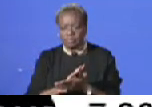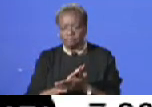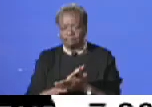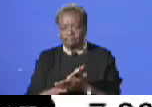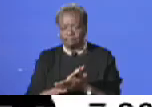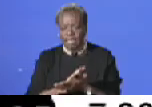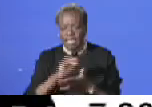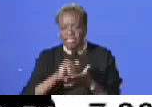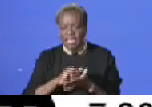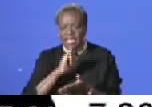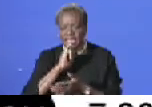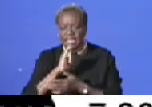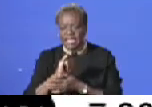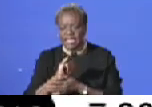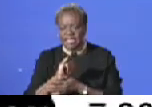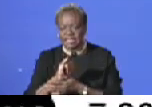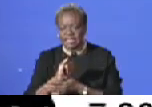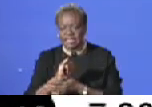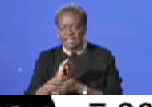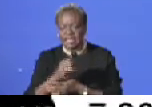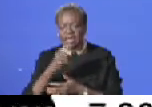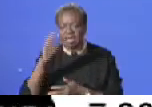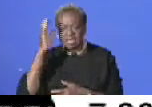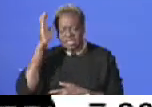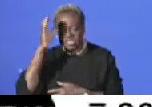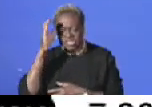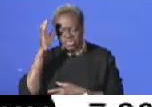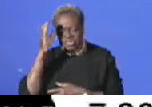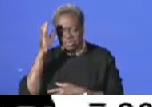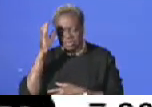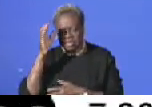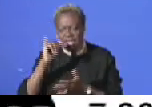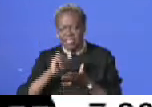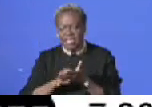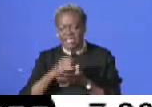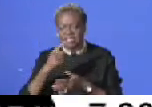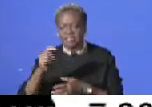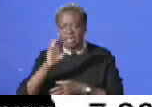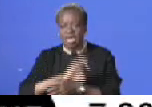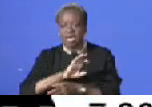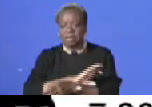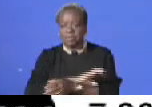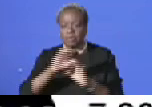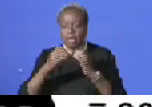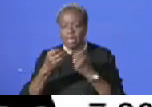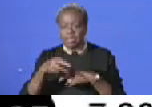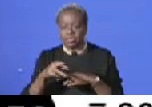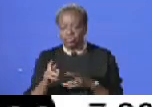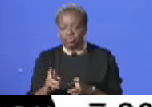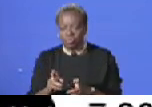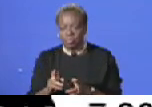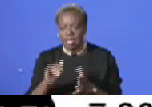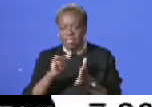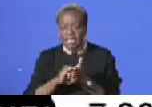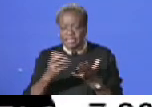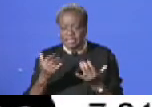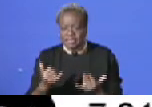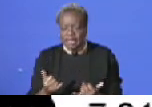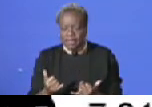So that is definitely a concern that the virtual platform that is